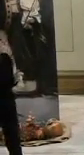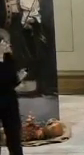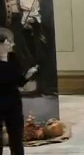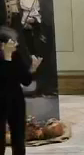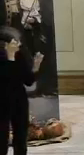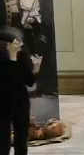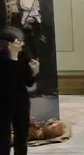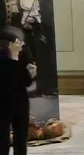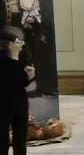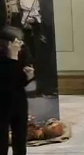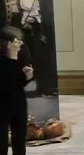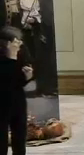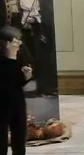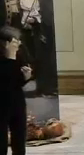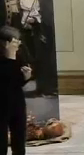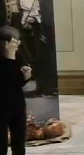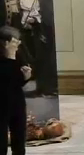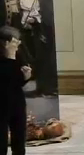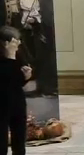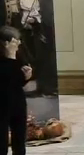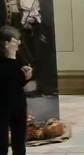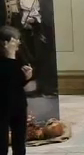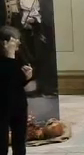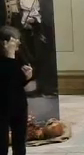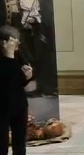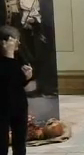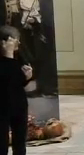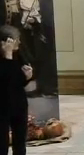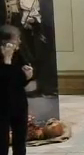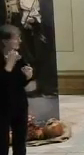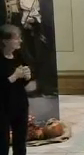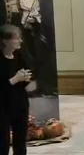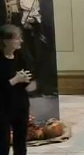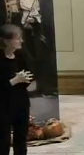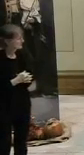Come right on up, children. Come right on up.